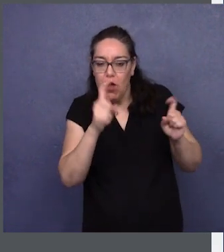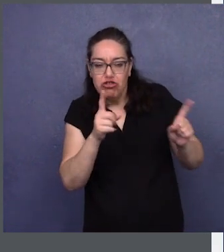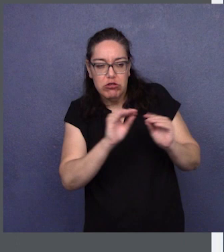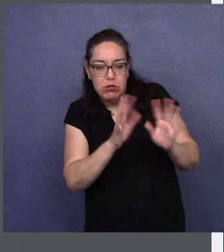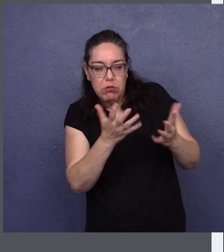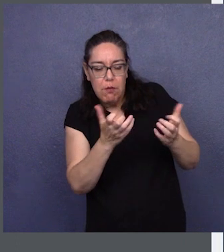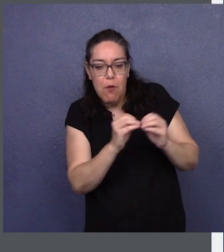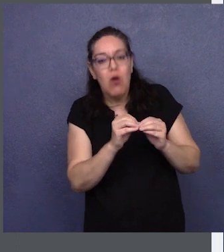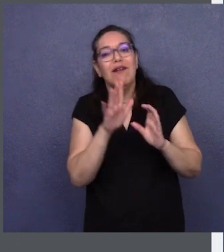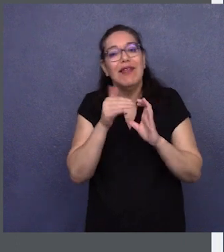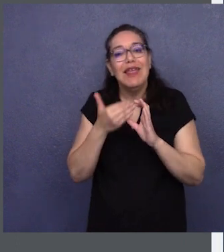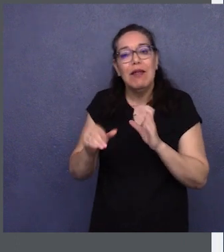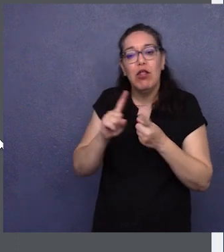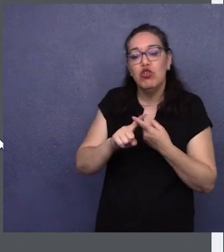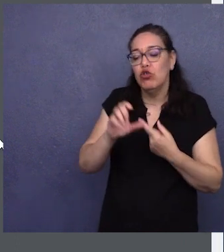to